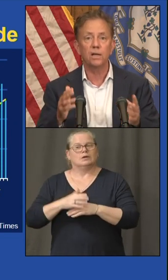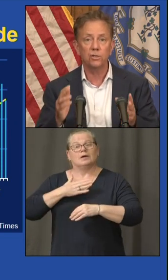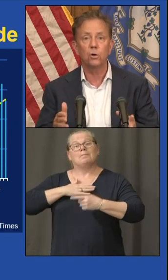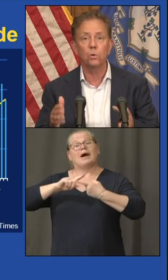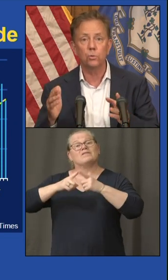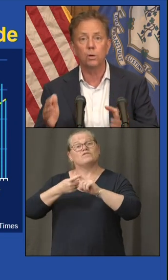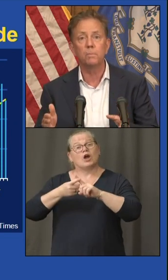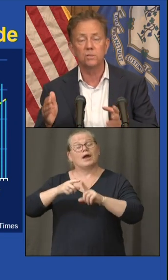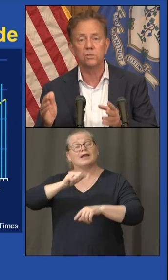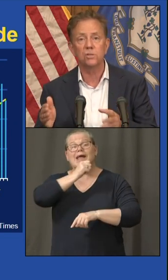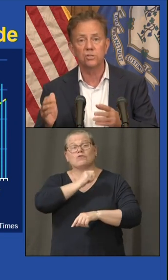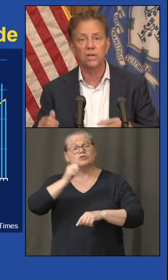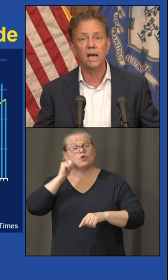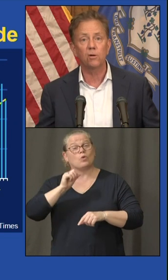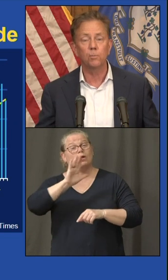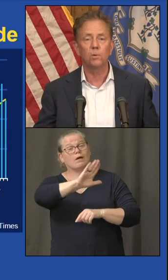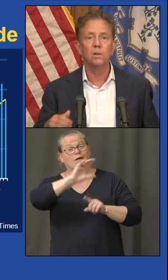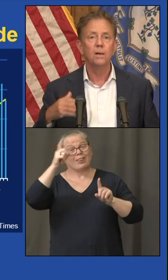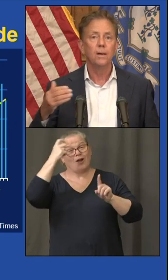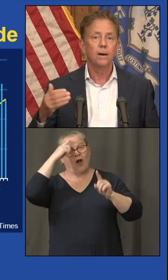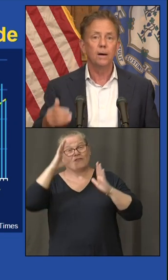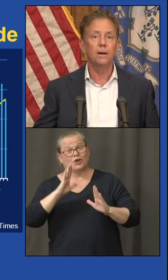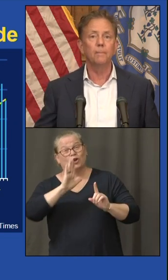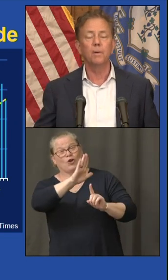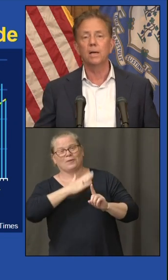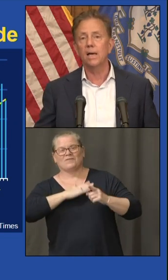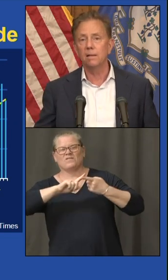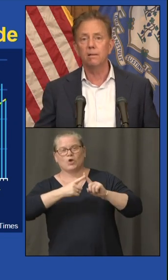we got to hold our businesses accountable.